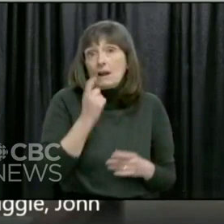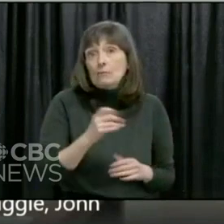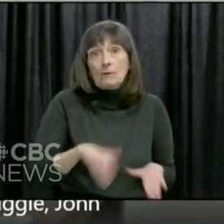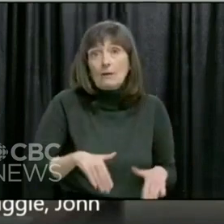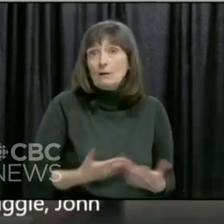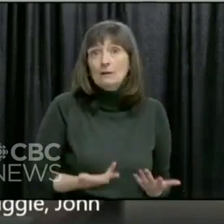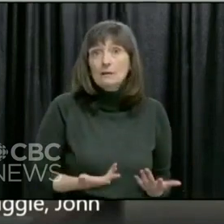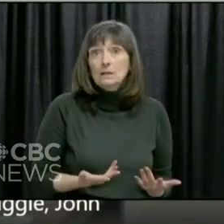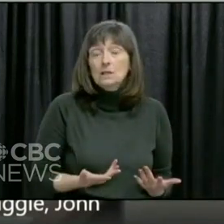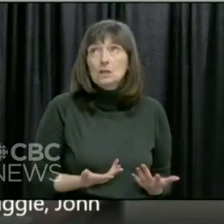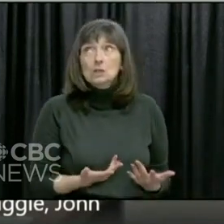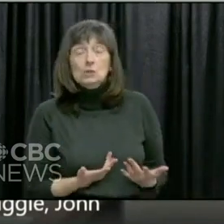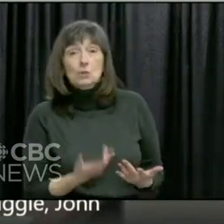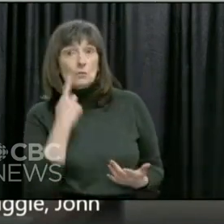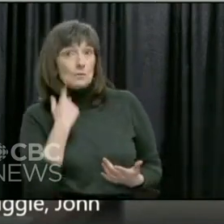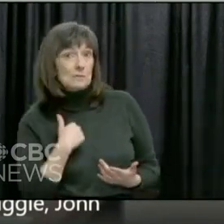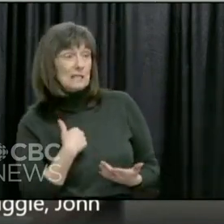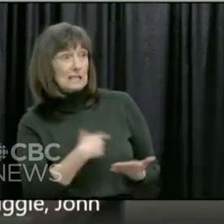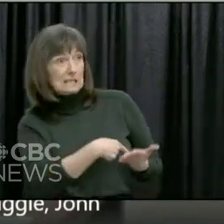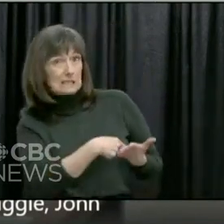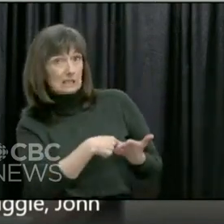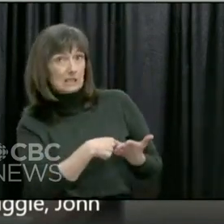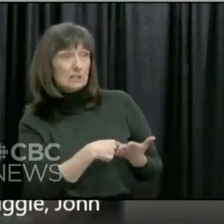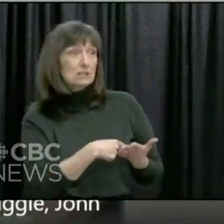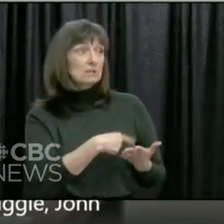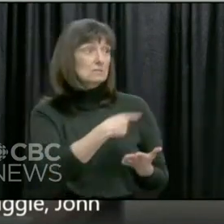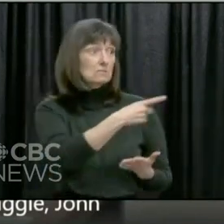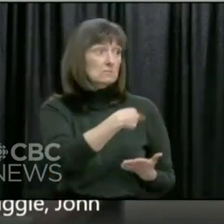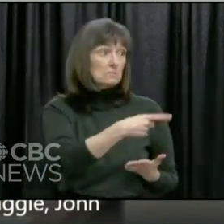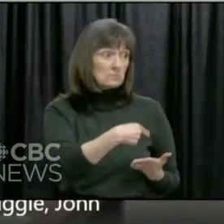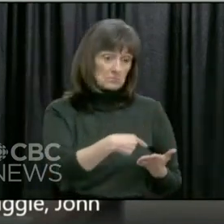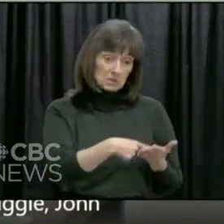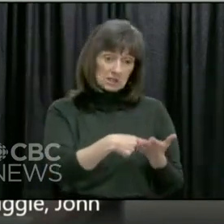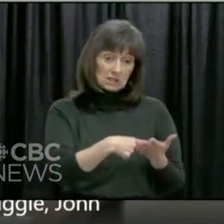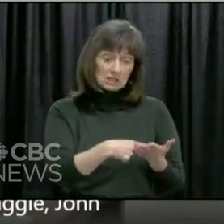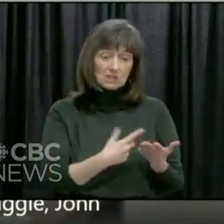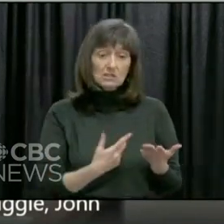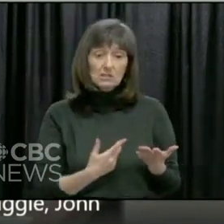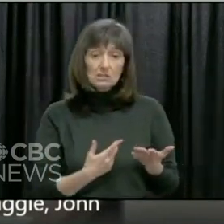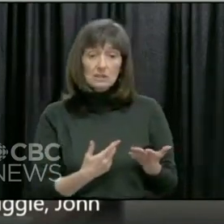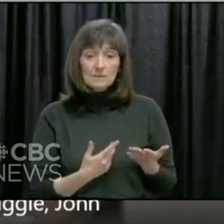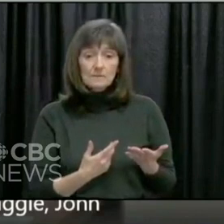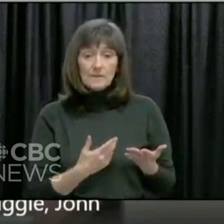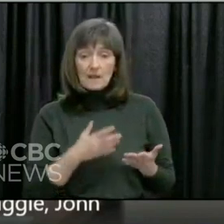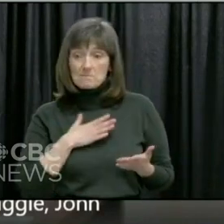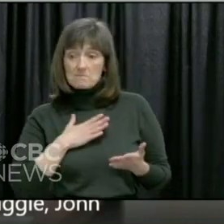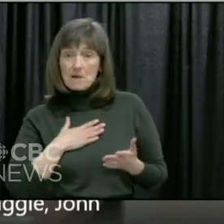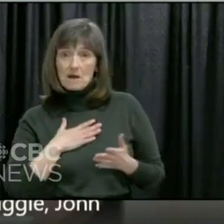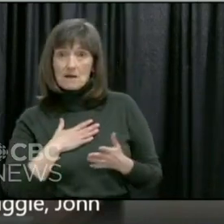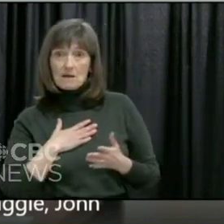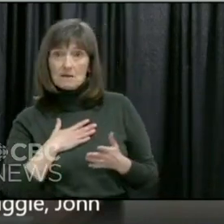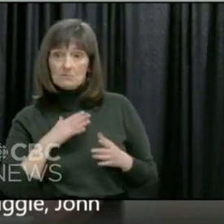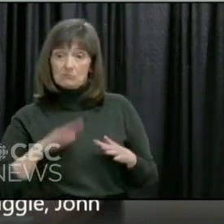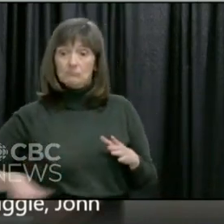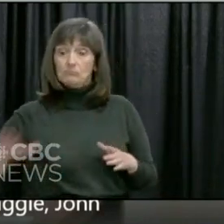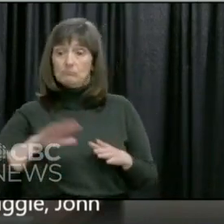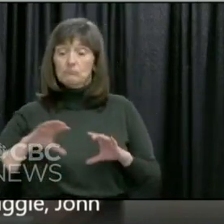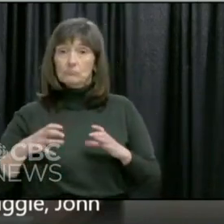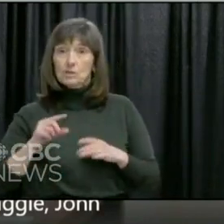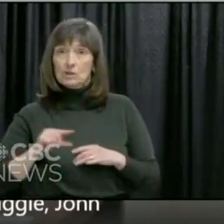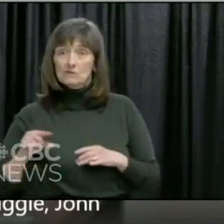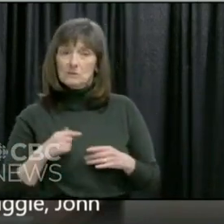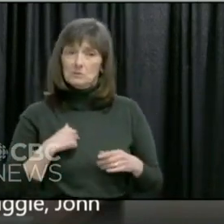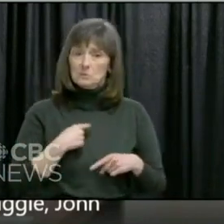So I think the aim, as I understand it, the discussions that Dr. Fitzgerald and others have been having, and myself with my colleagues in government, has been